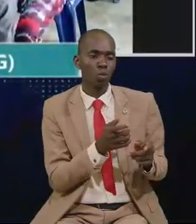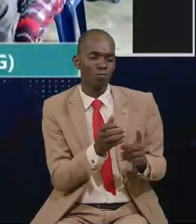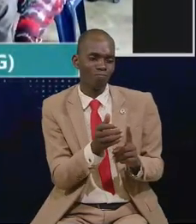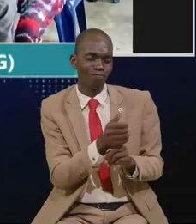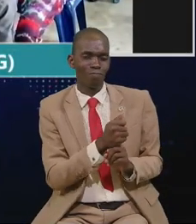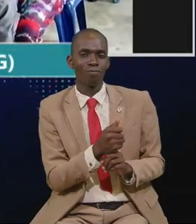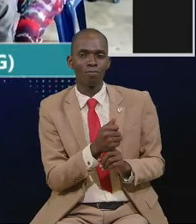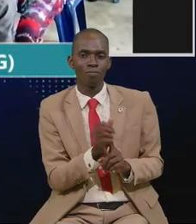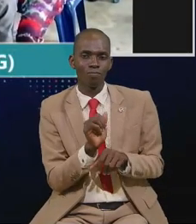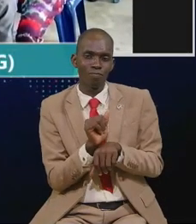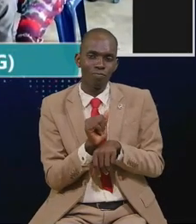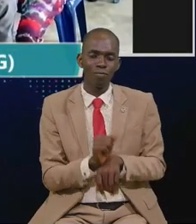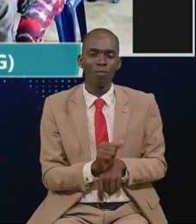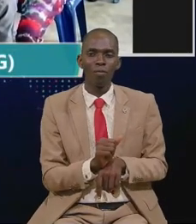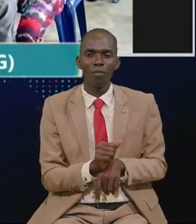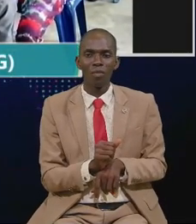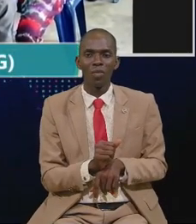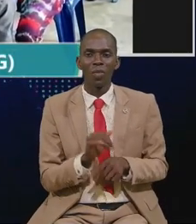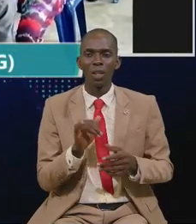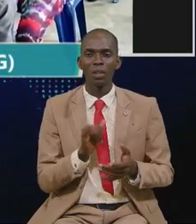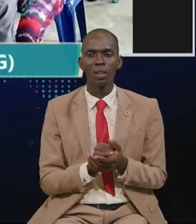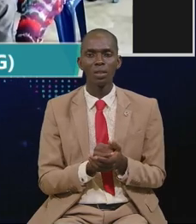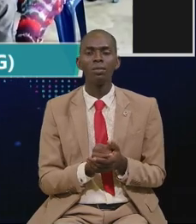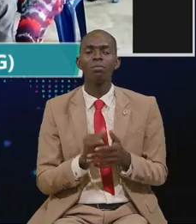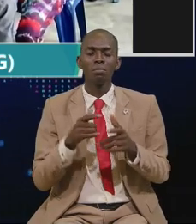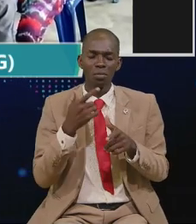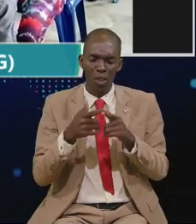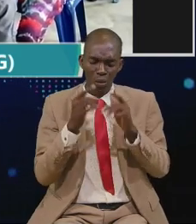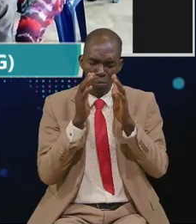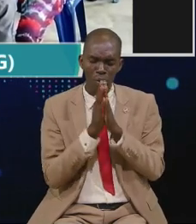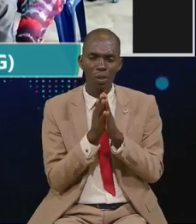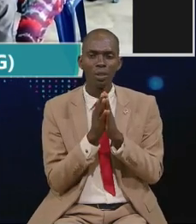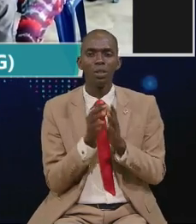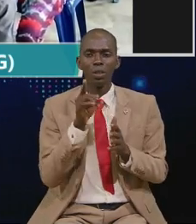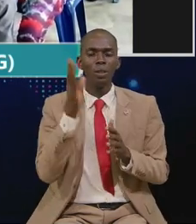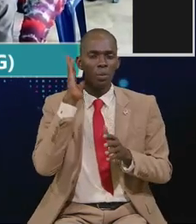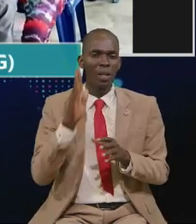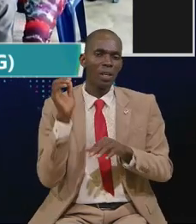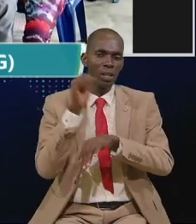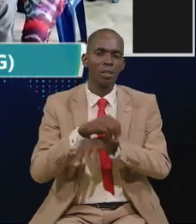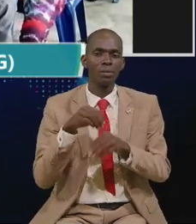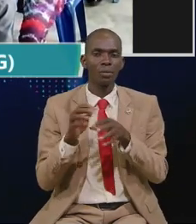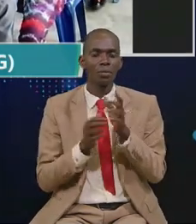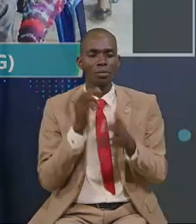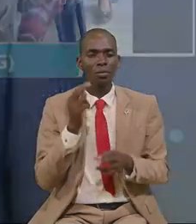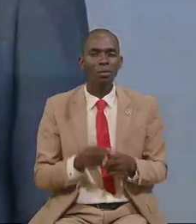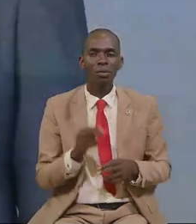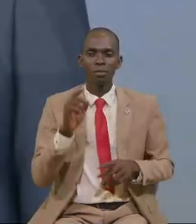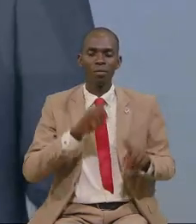pulling my nerve and my muscle there. Pray, you will overcome. I